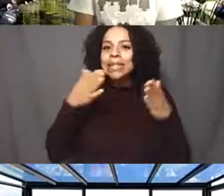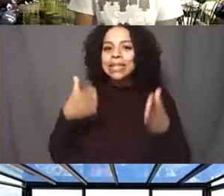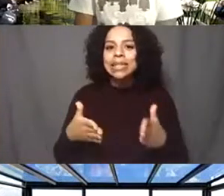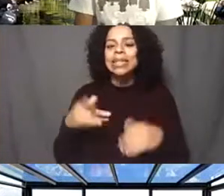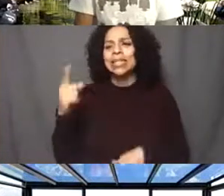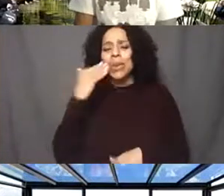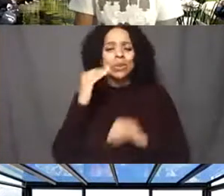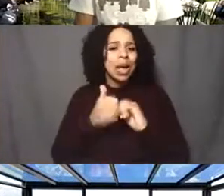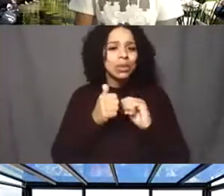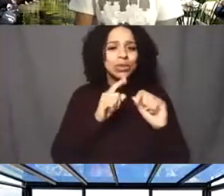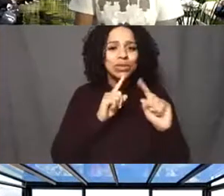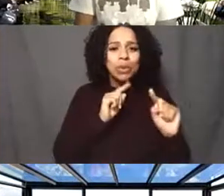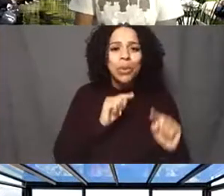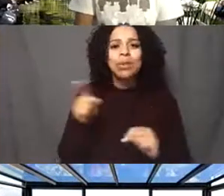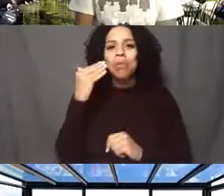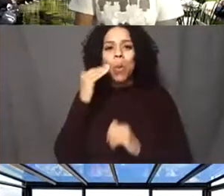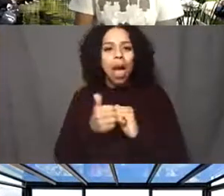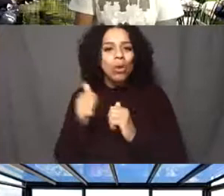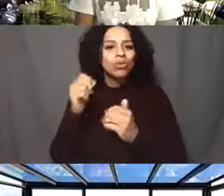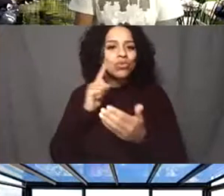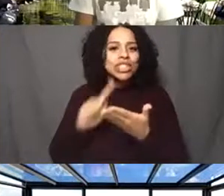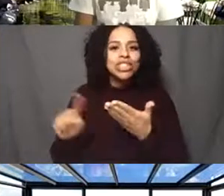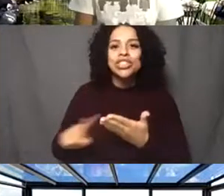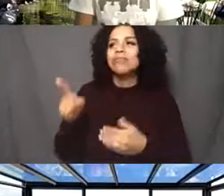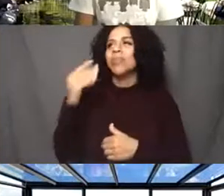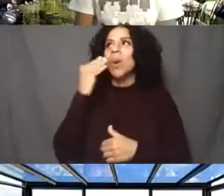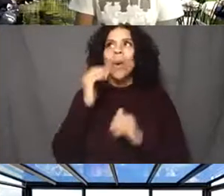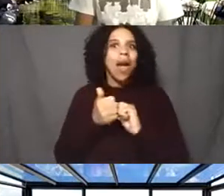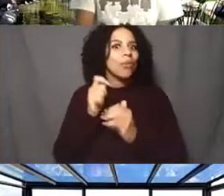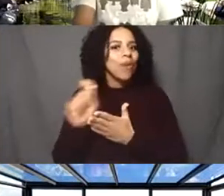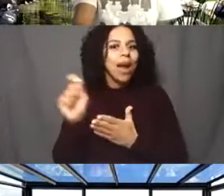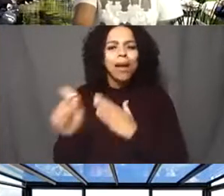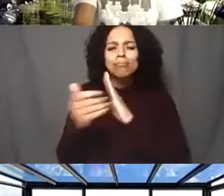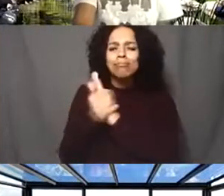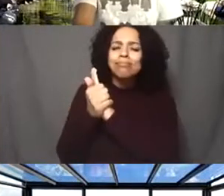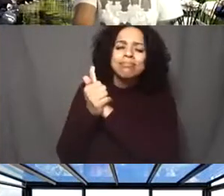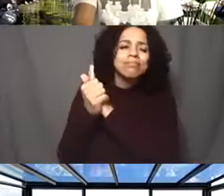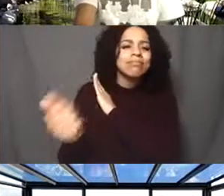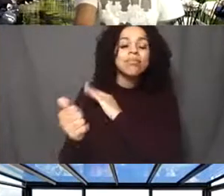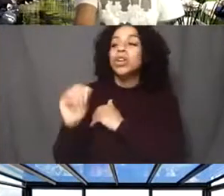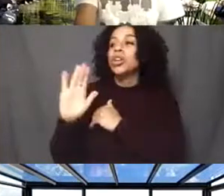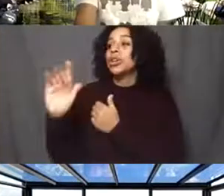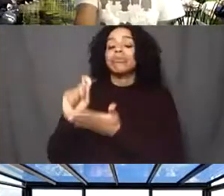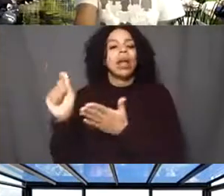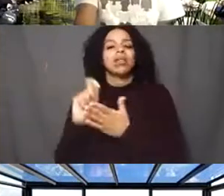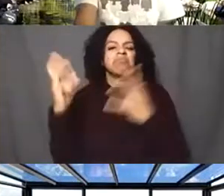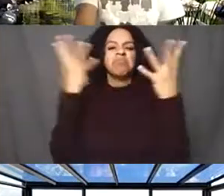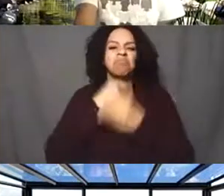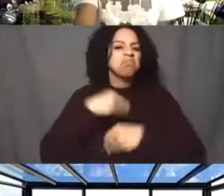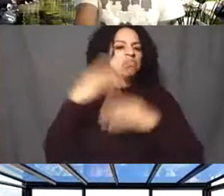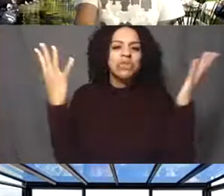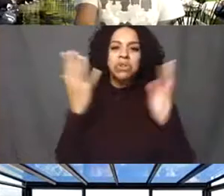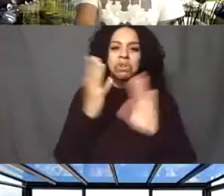report. She also knows how to research, but she also knows how to write. Her writing is some of the most beautiful writing I've ever